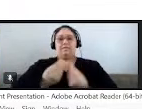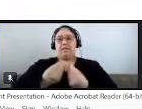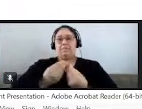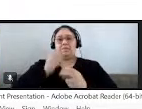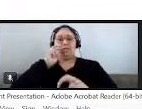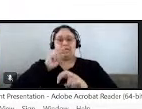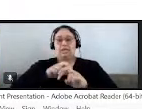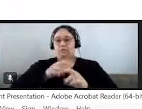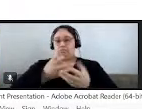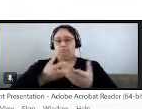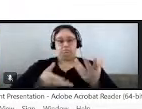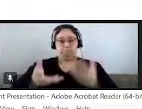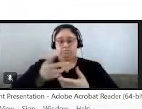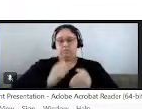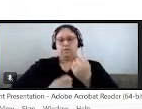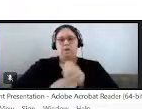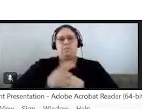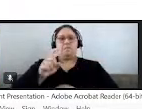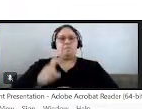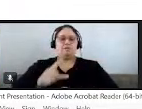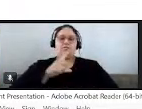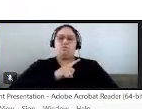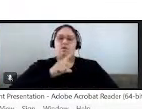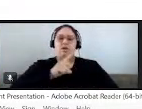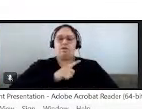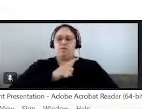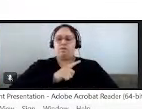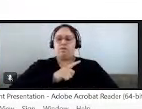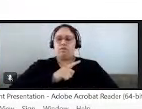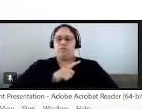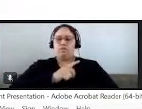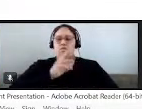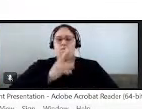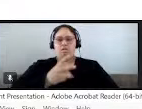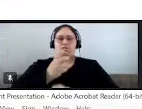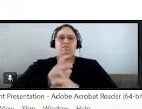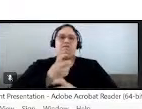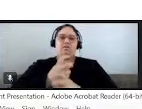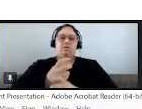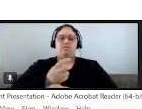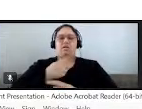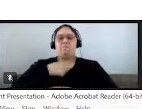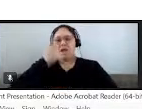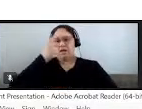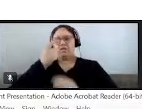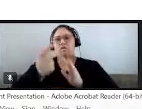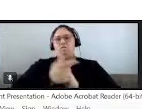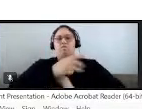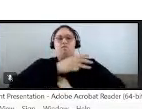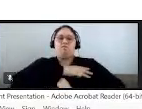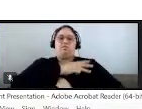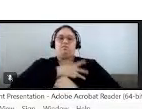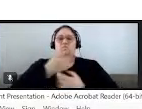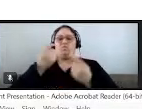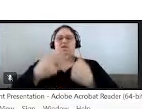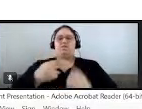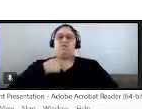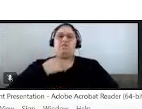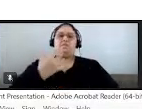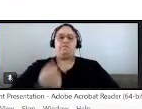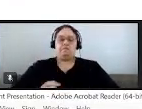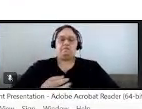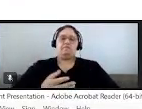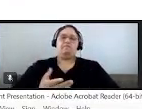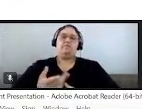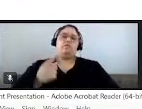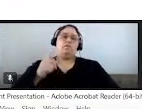to happen, because it's going to be a difficult, and understand the law enforcement because also financial constraints,